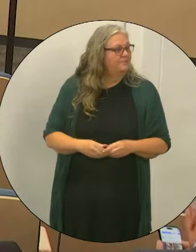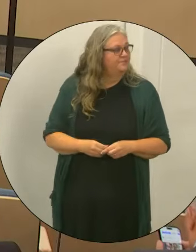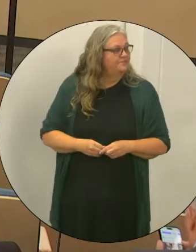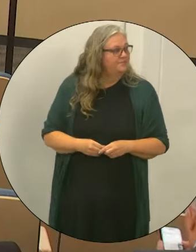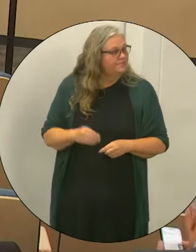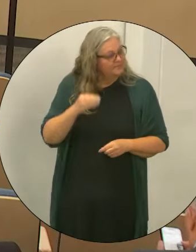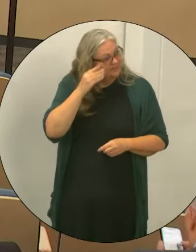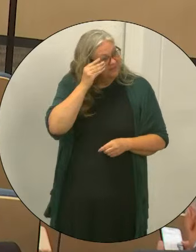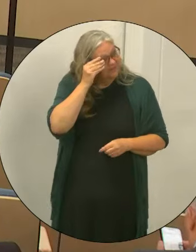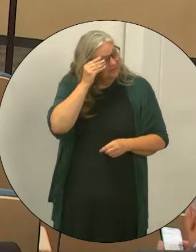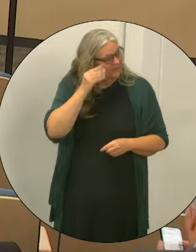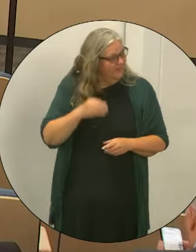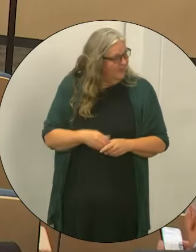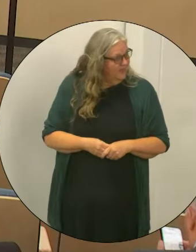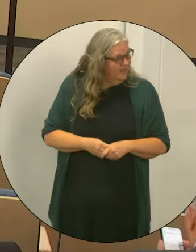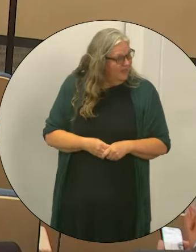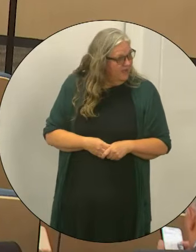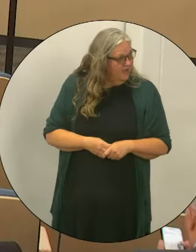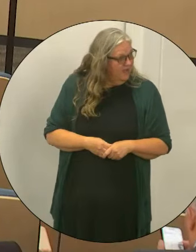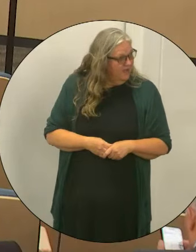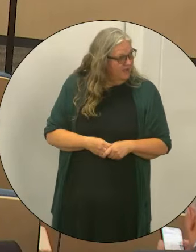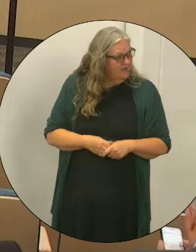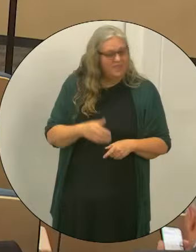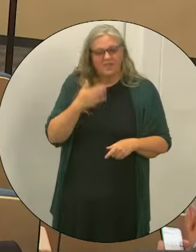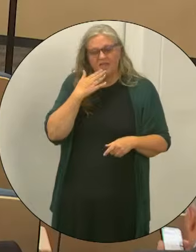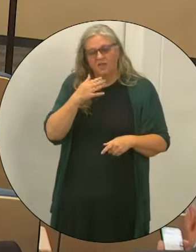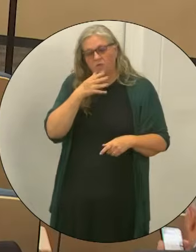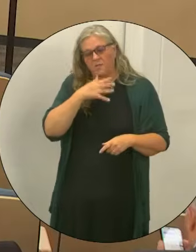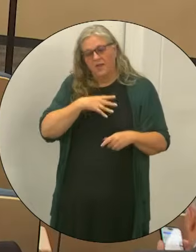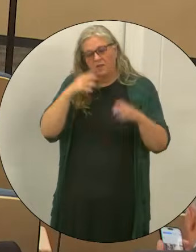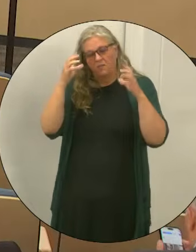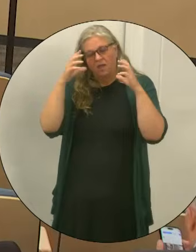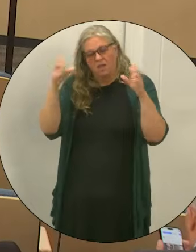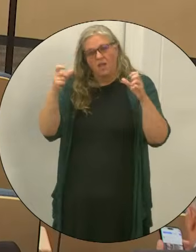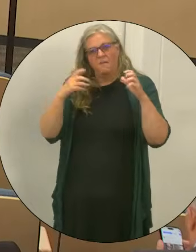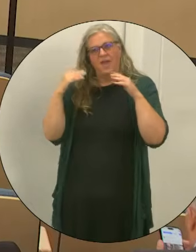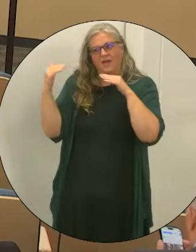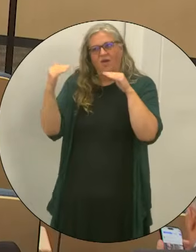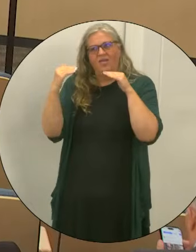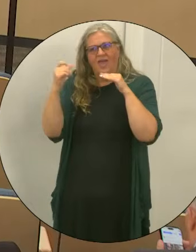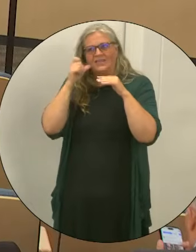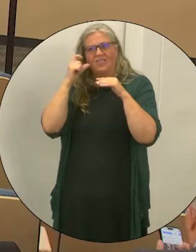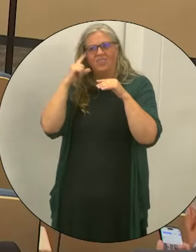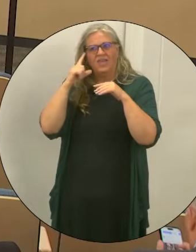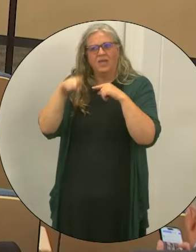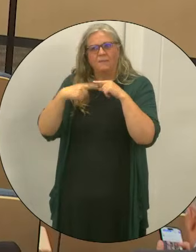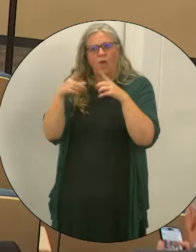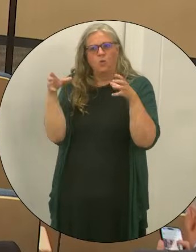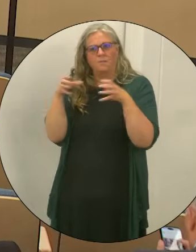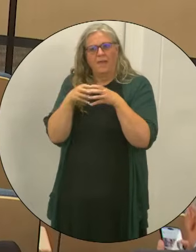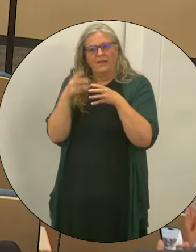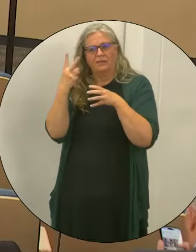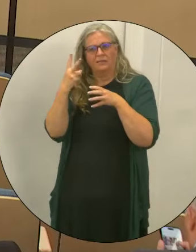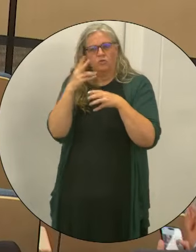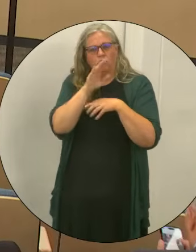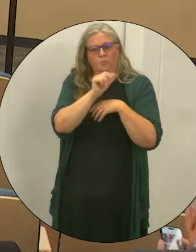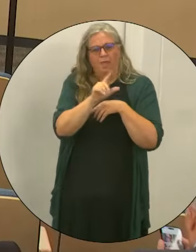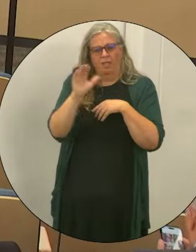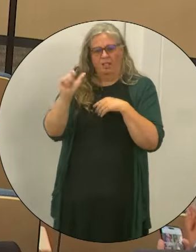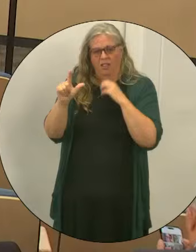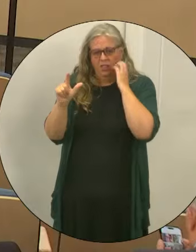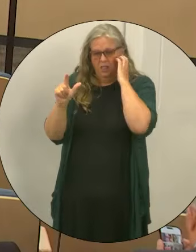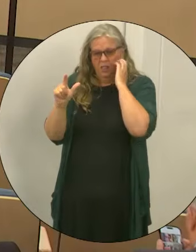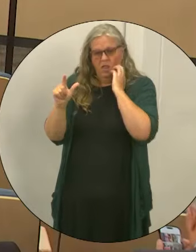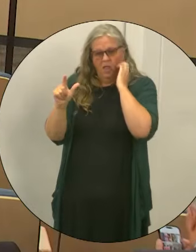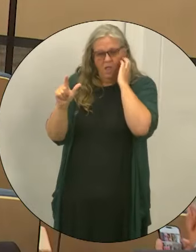Thank you, Madam President. My colleague, actually, I didn't think about combining the two bills. One thing I have been talking about when it